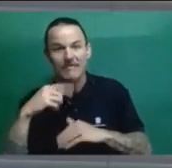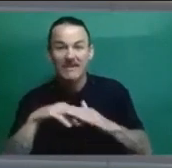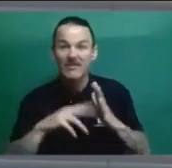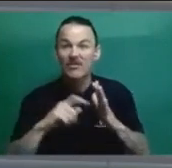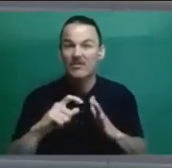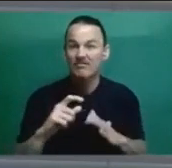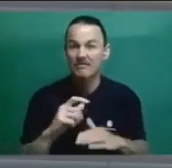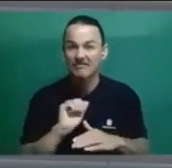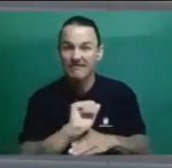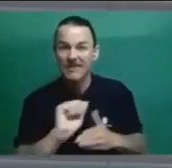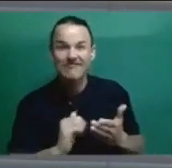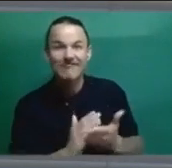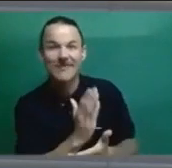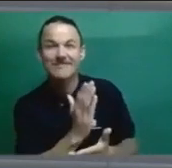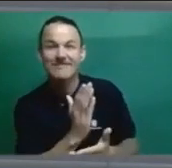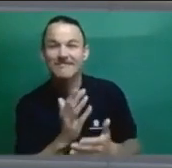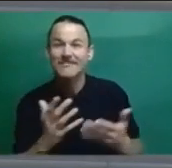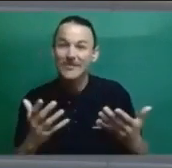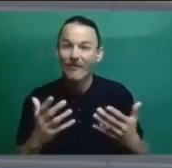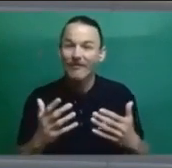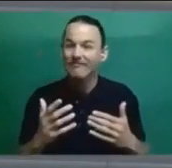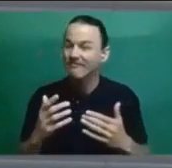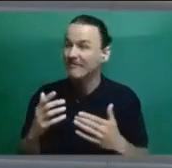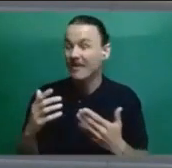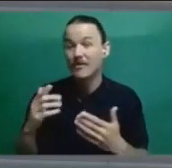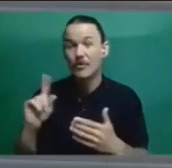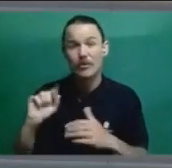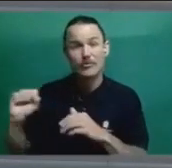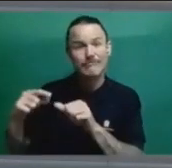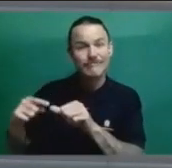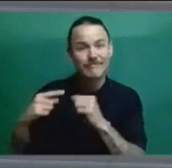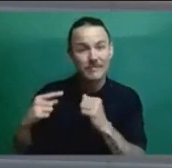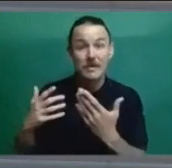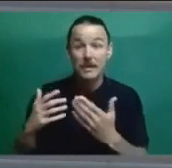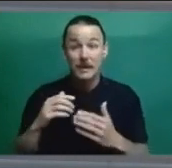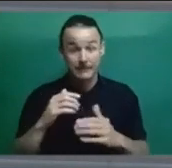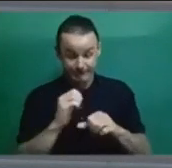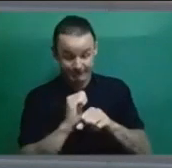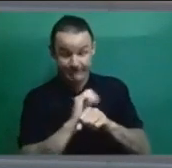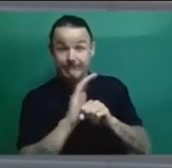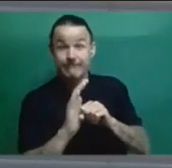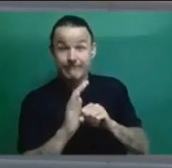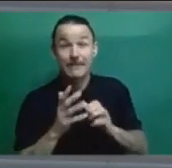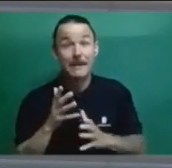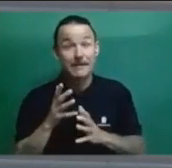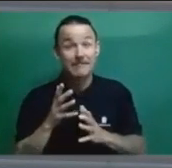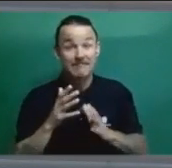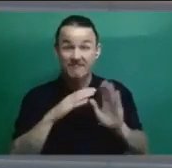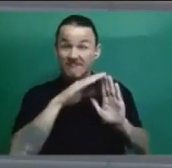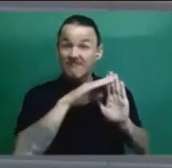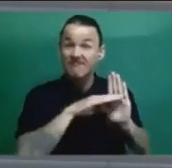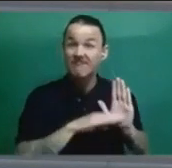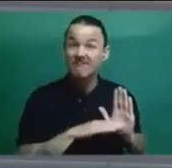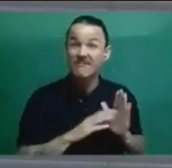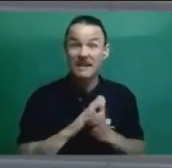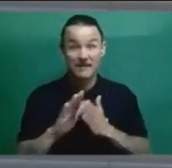The pandemic response has involved significant suppression of individual and social liberties of Victorians.